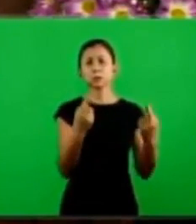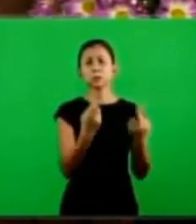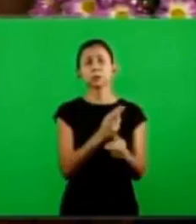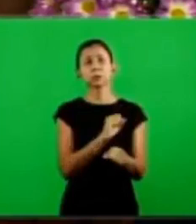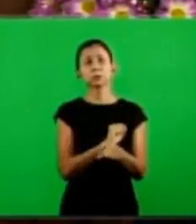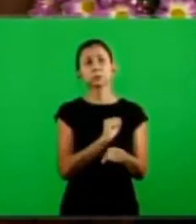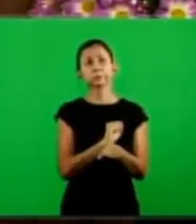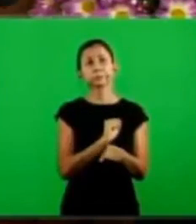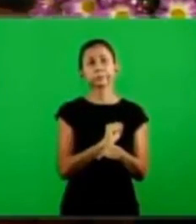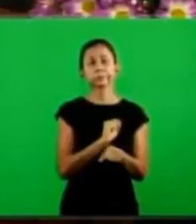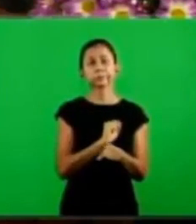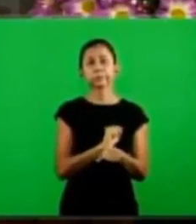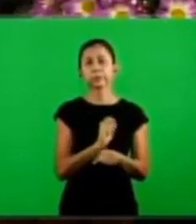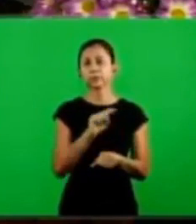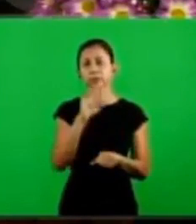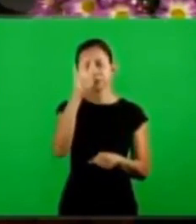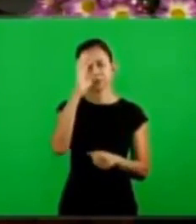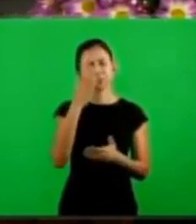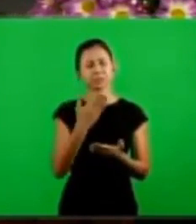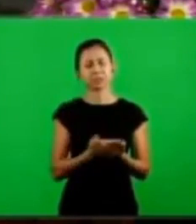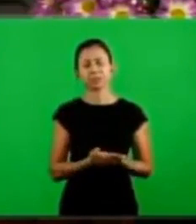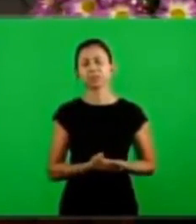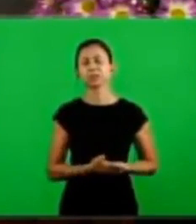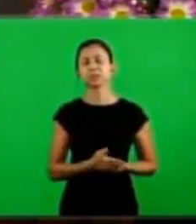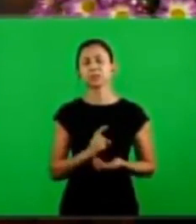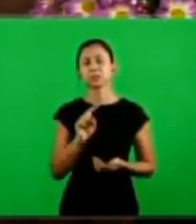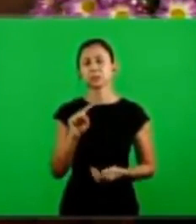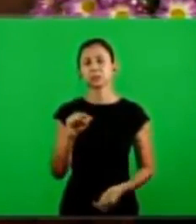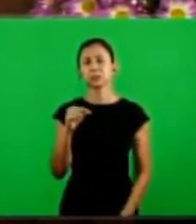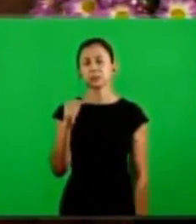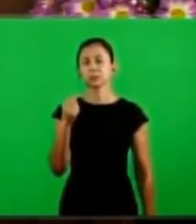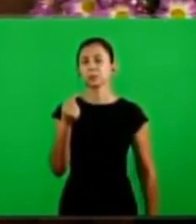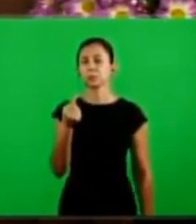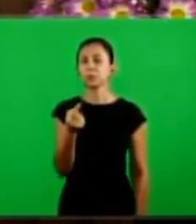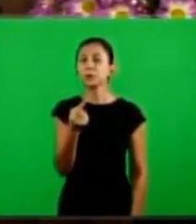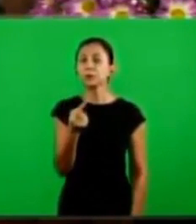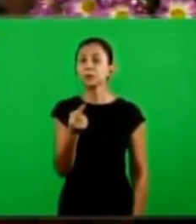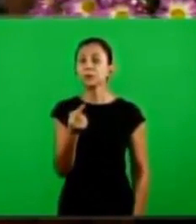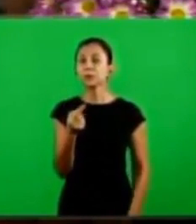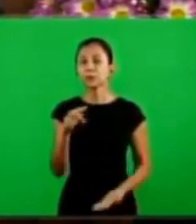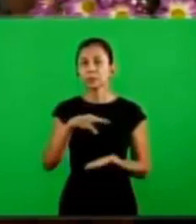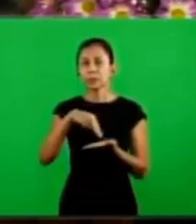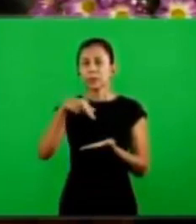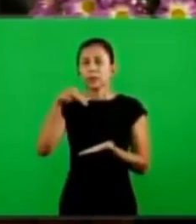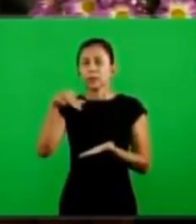disciples, they know him historically, they all together.